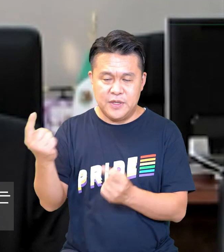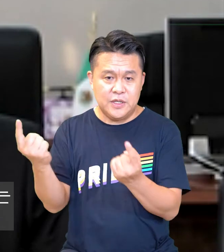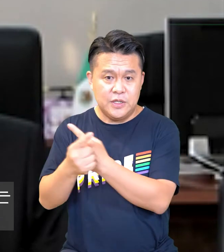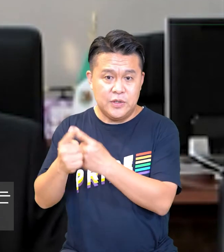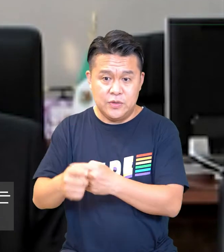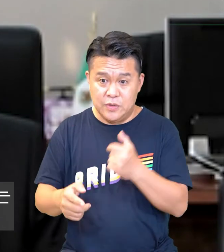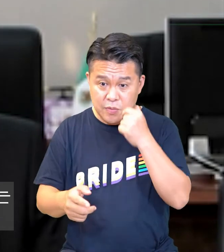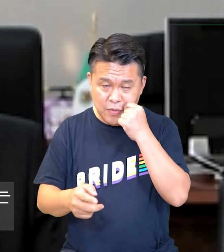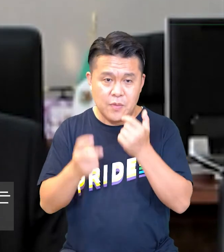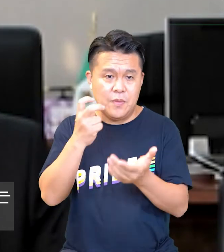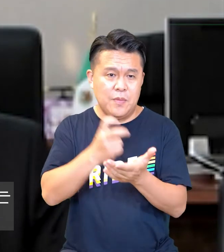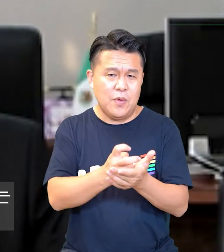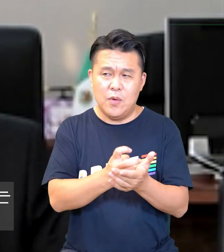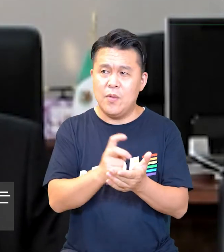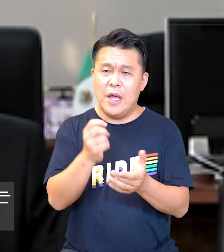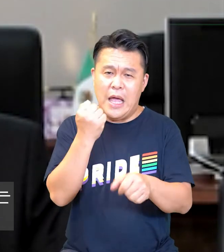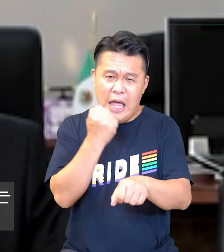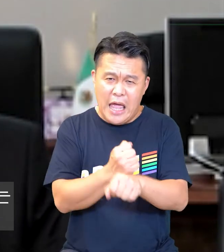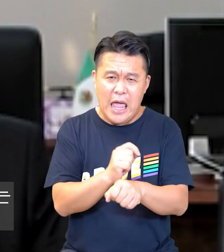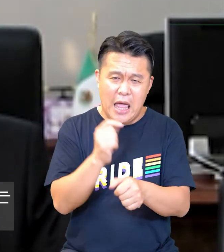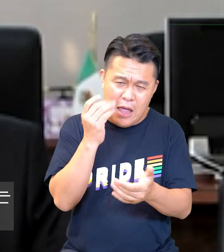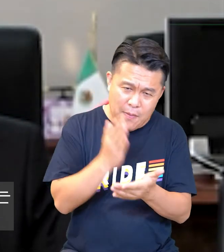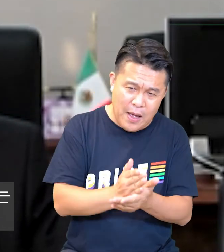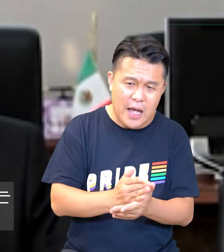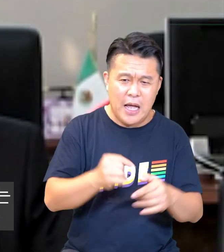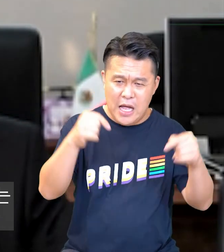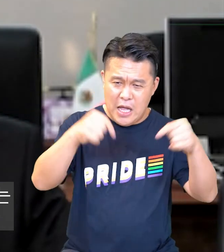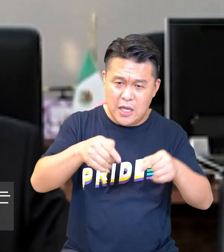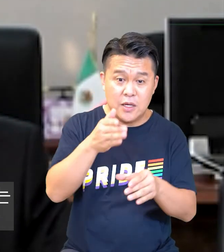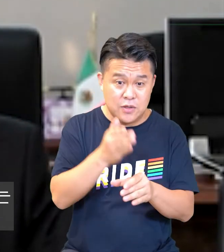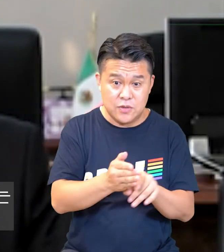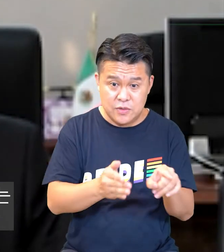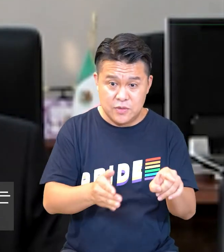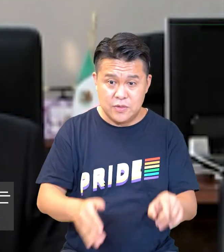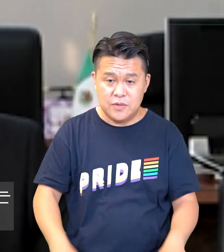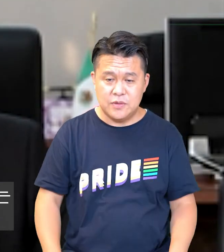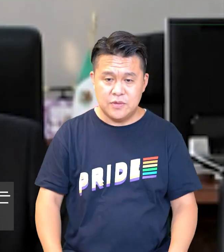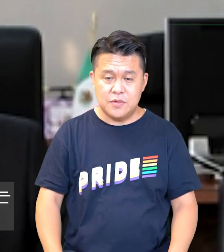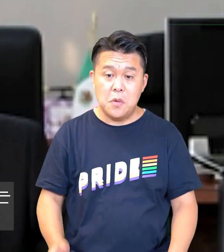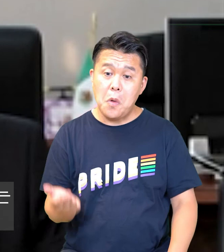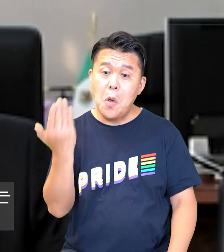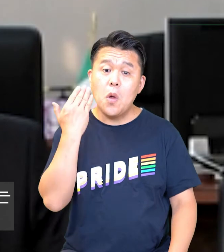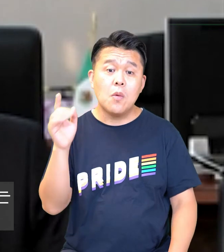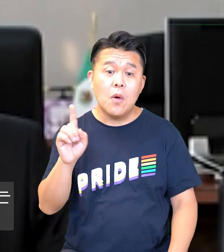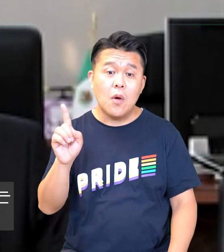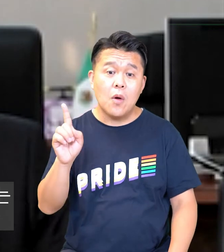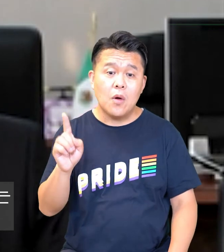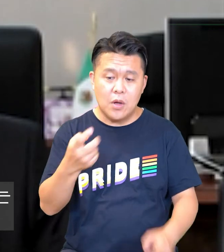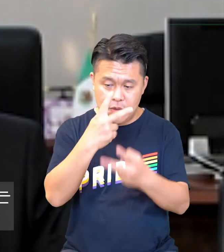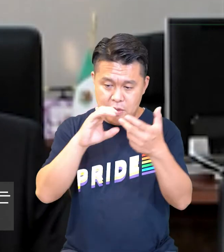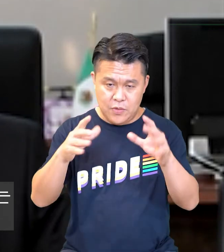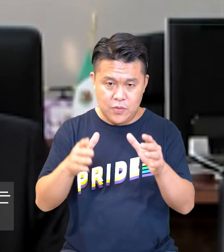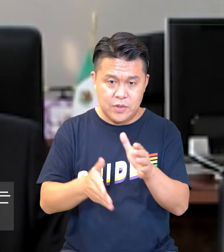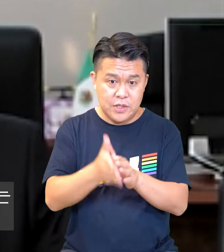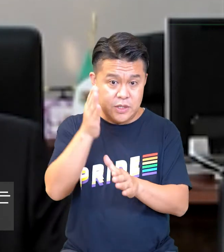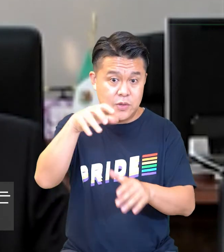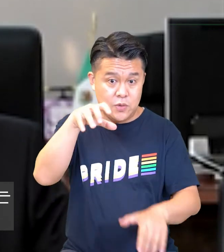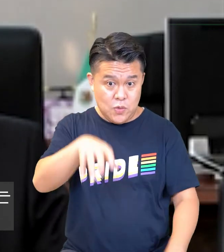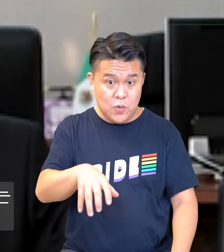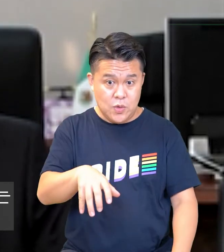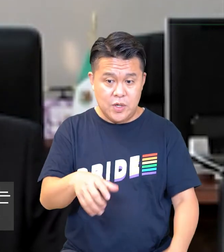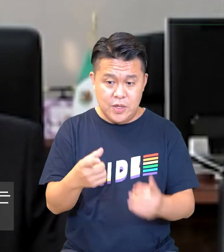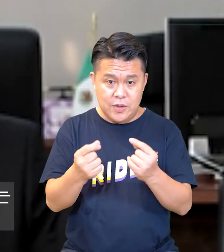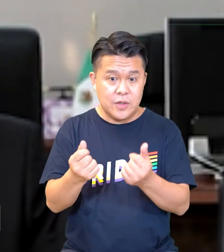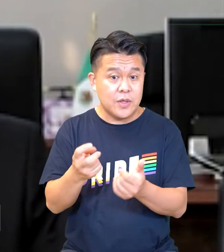the so-called conversion therapies that still some doctors practice in my